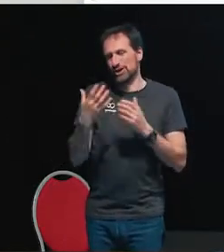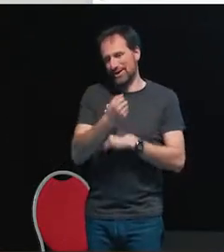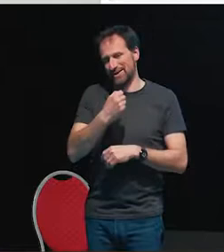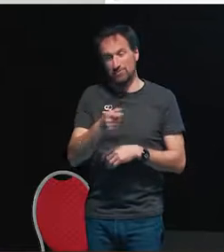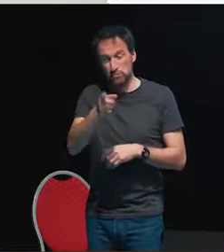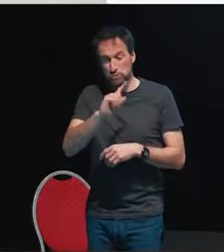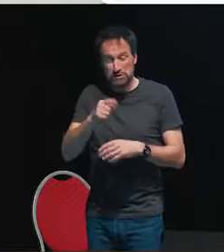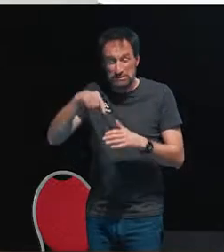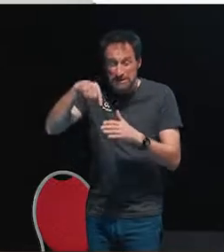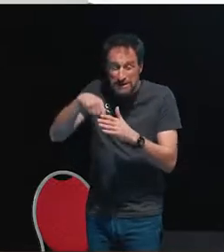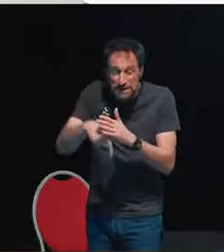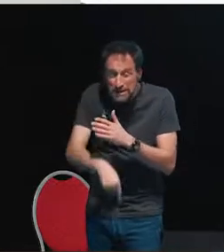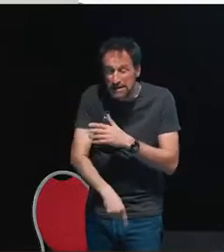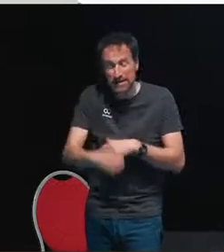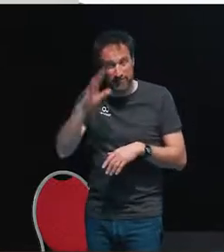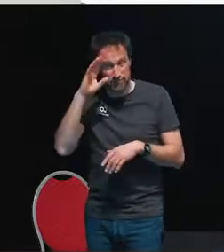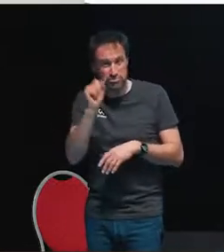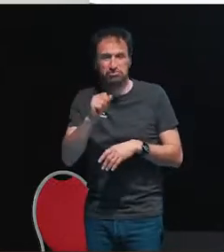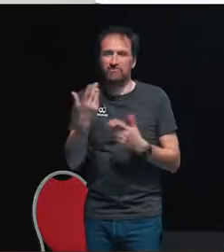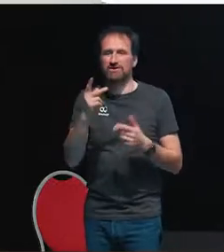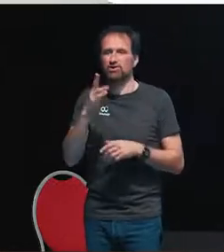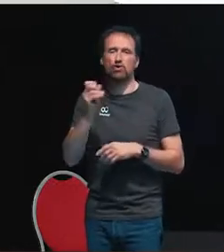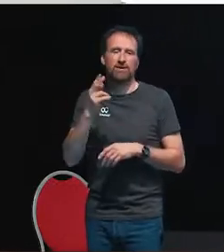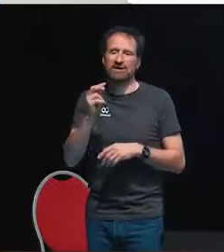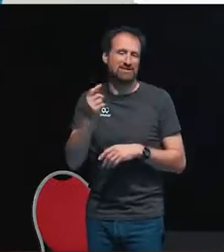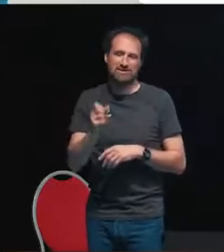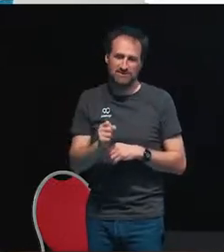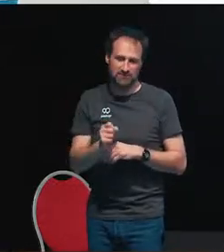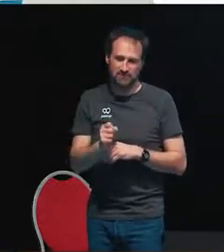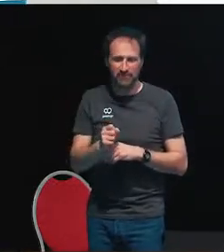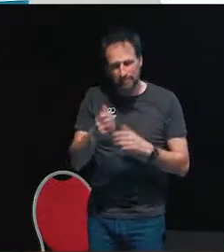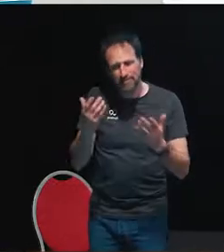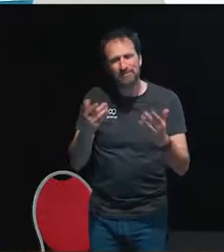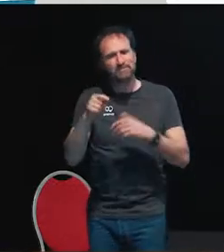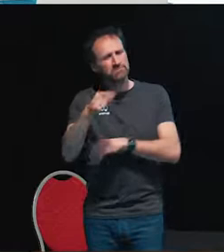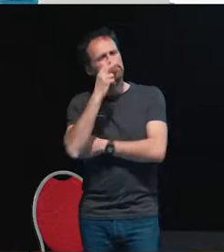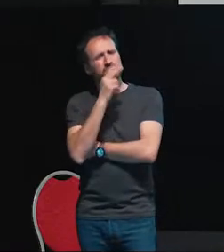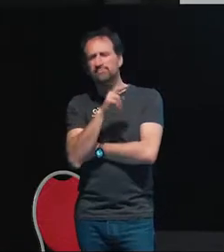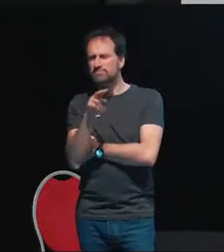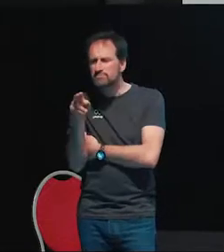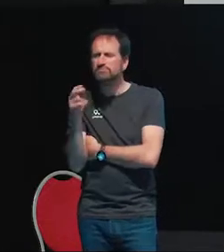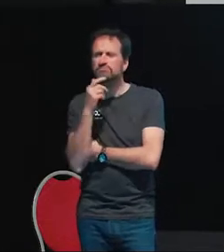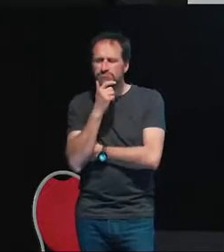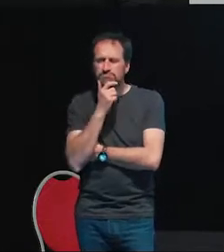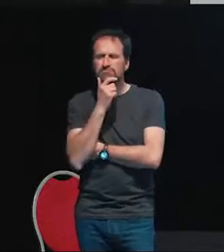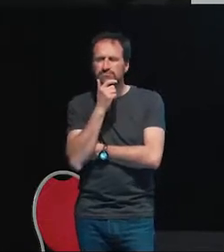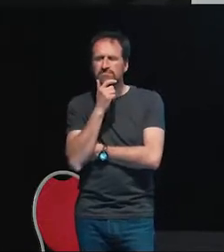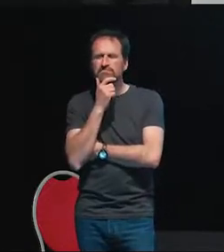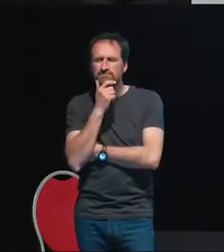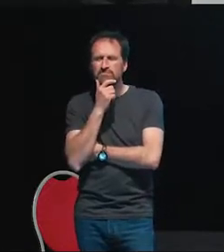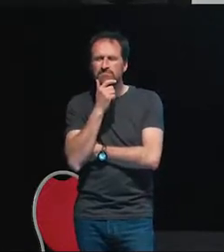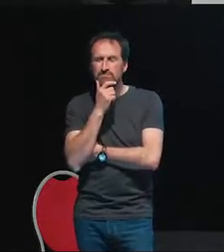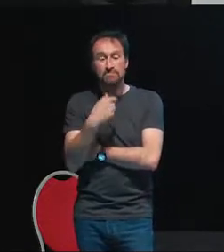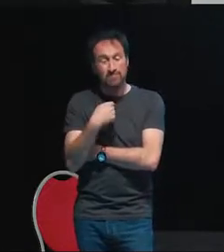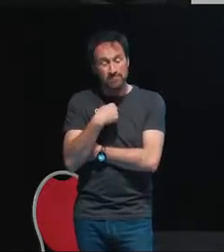order to accomplish something meaningful so looking at this and spending some time really learning this I thought can this